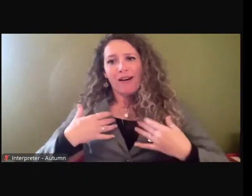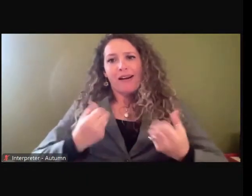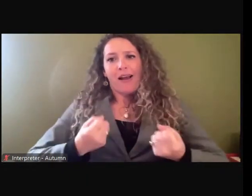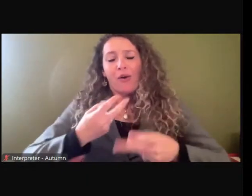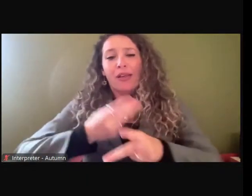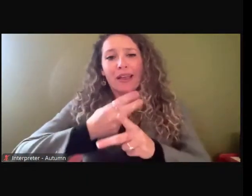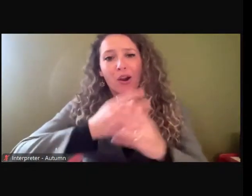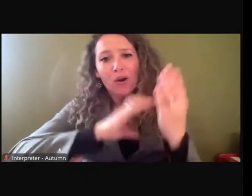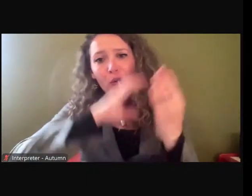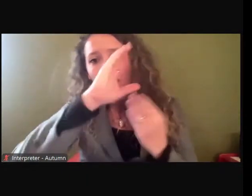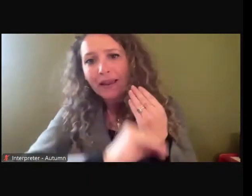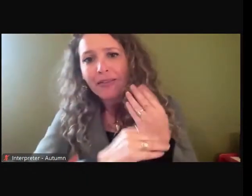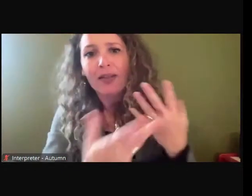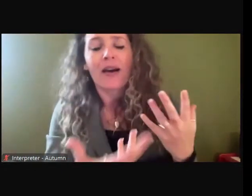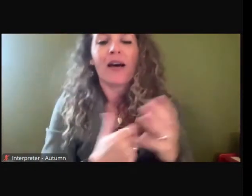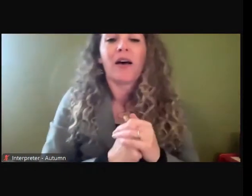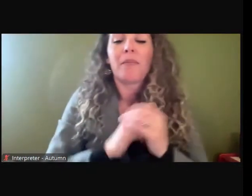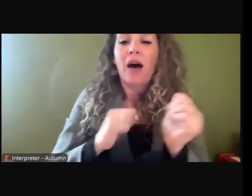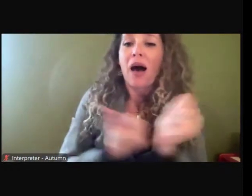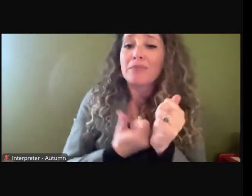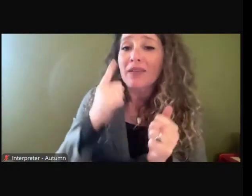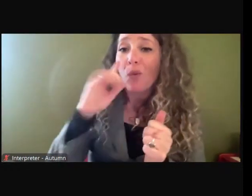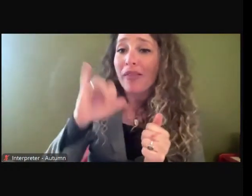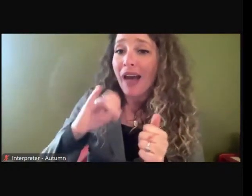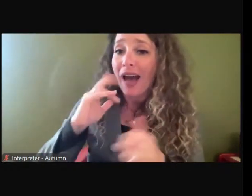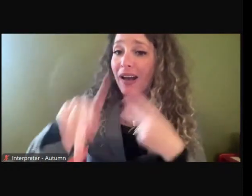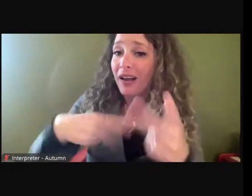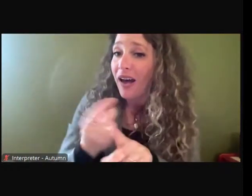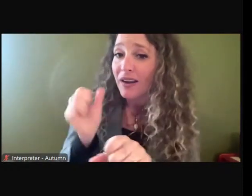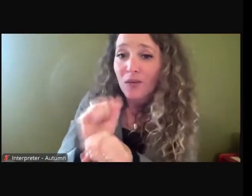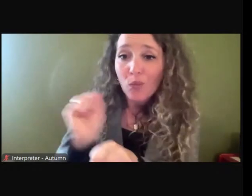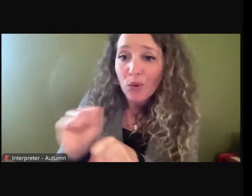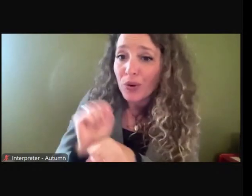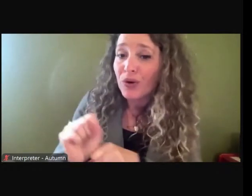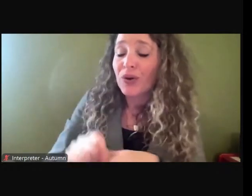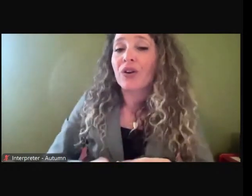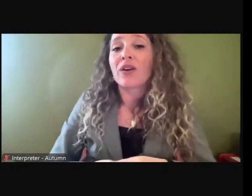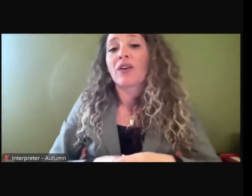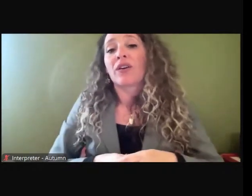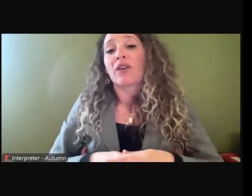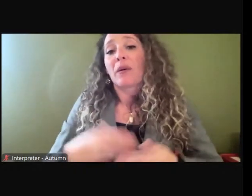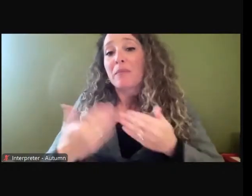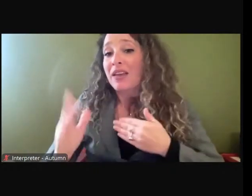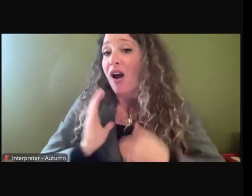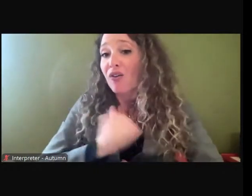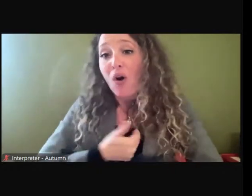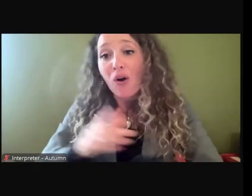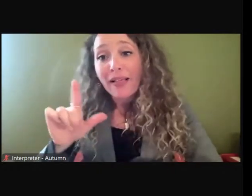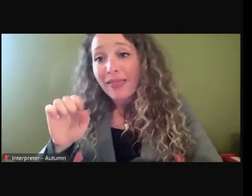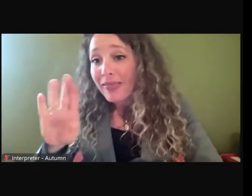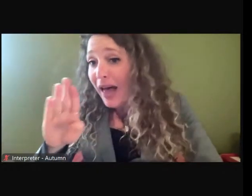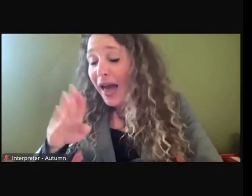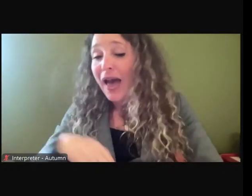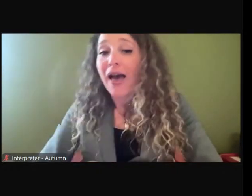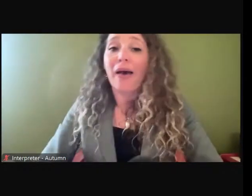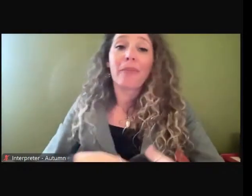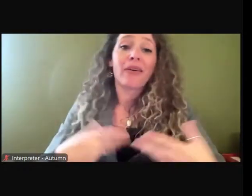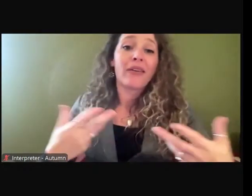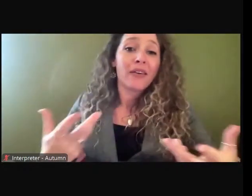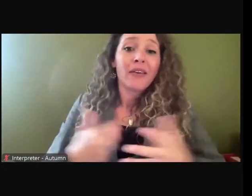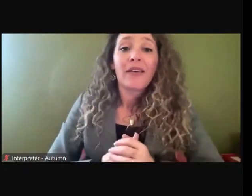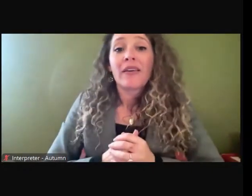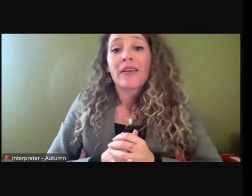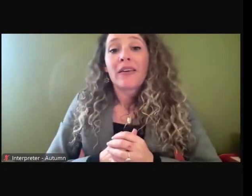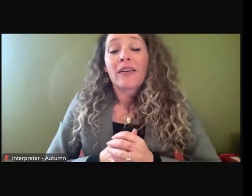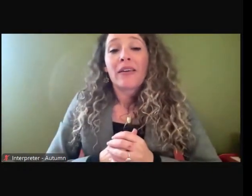on that type of work. We also want to see ripple effects beyond just our lab and our mentorship relationships. So that's exciting to think about.